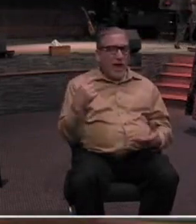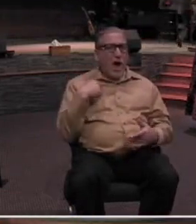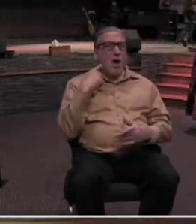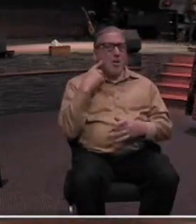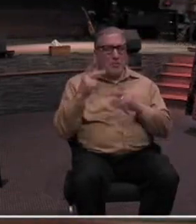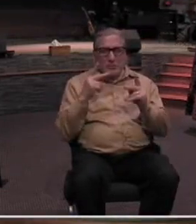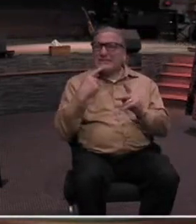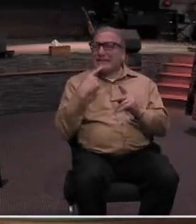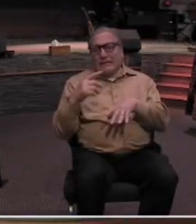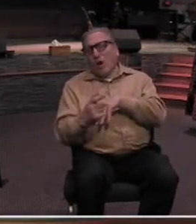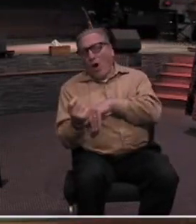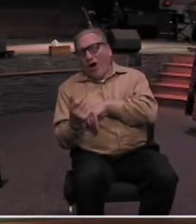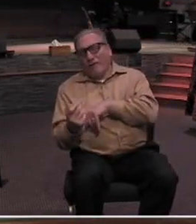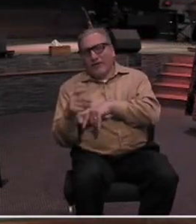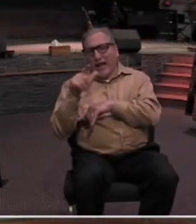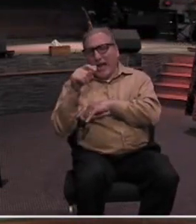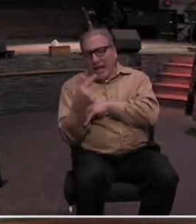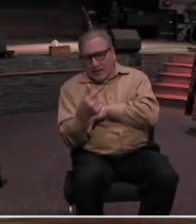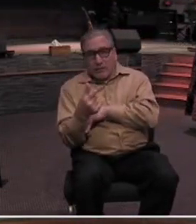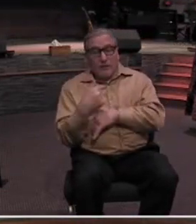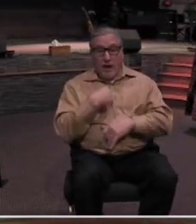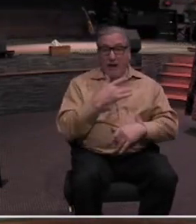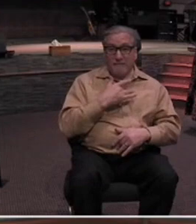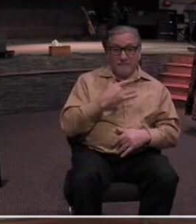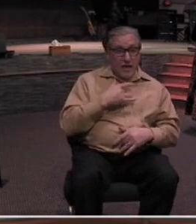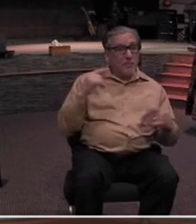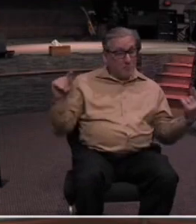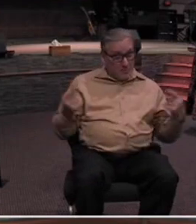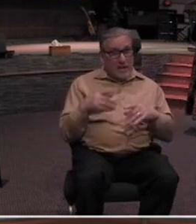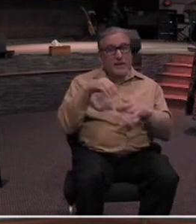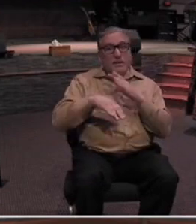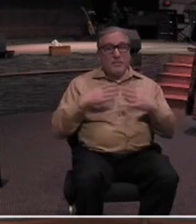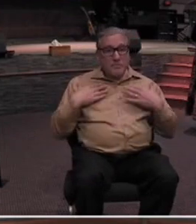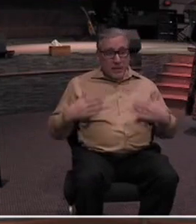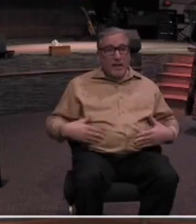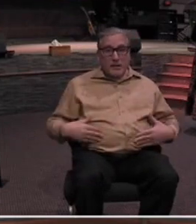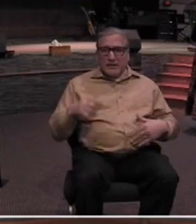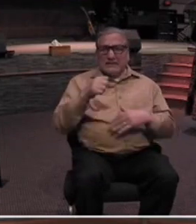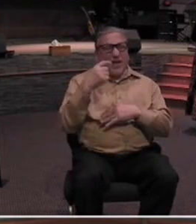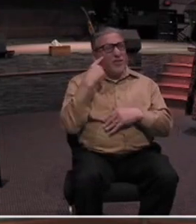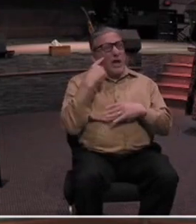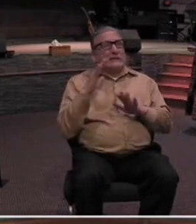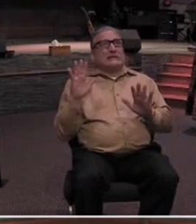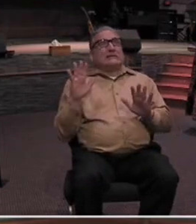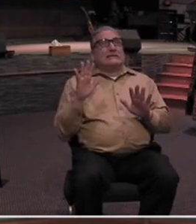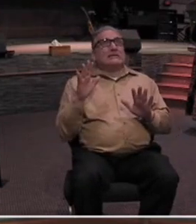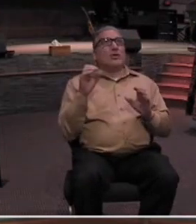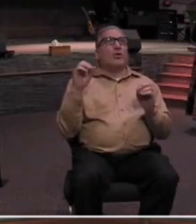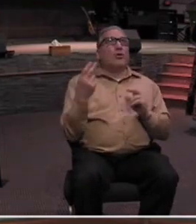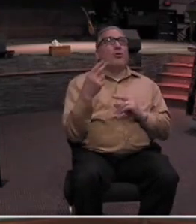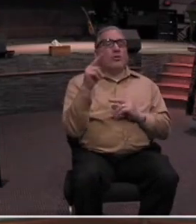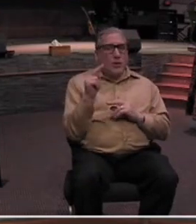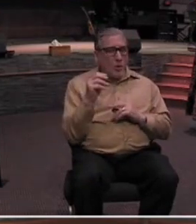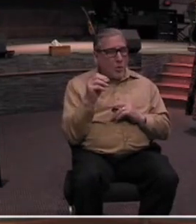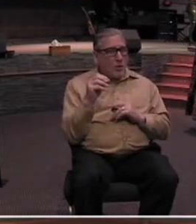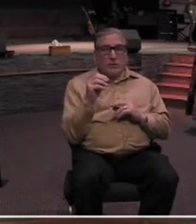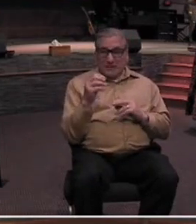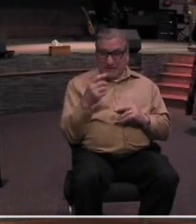night. And Brother Bland, I felt pain shooting up in my body. I thought, oh my God, did I